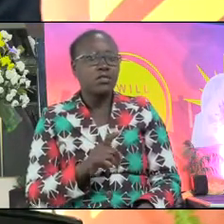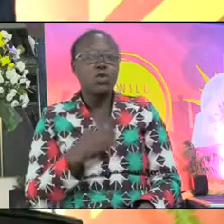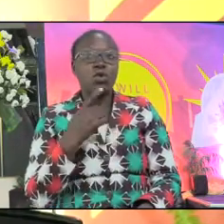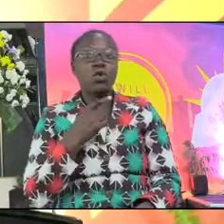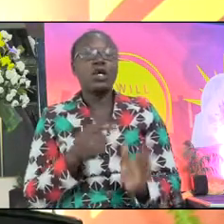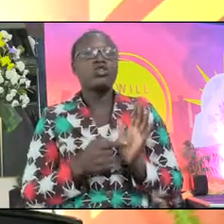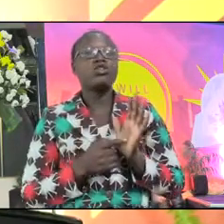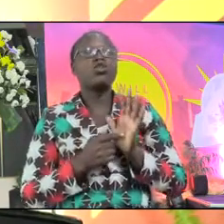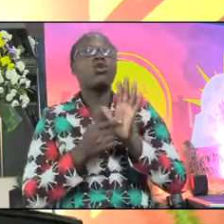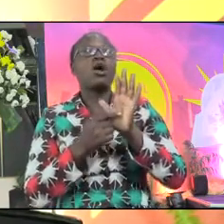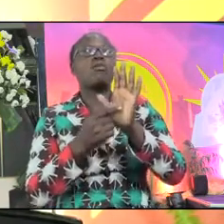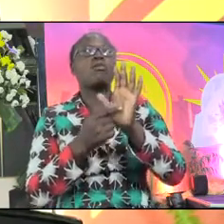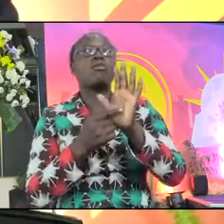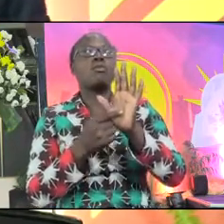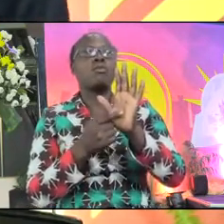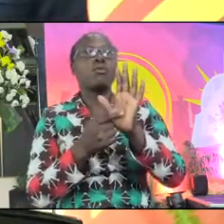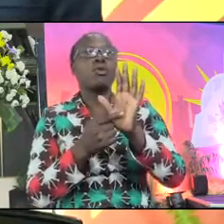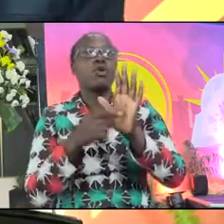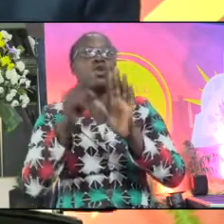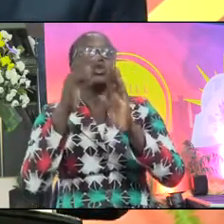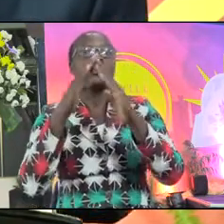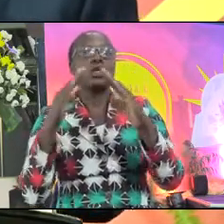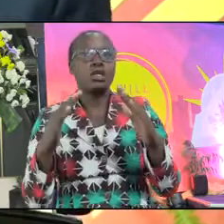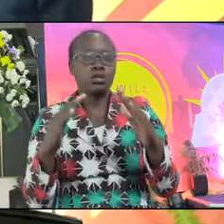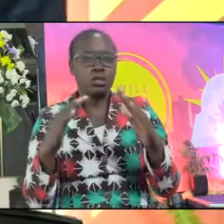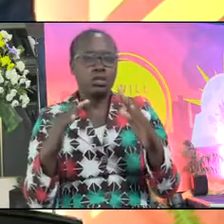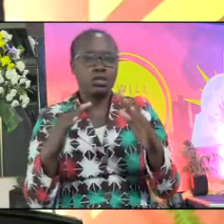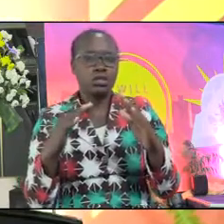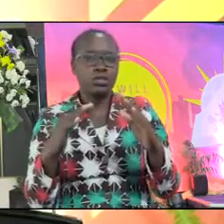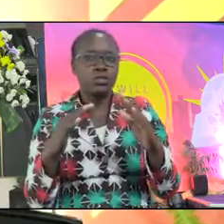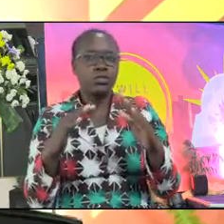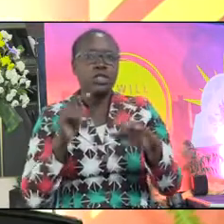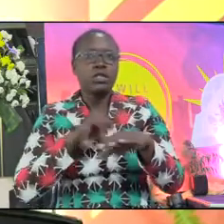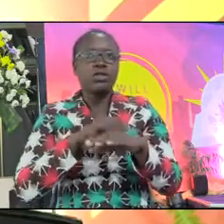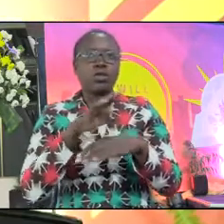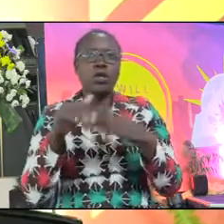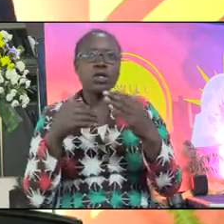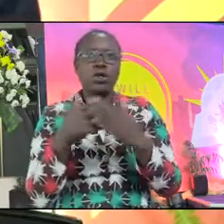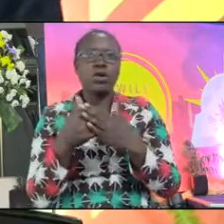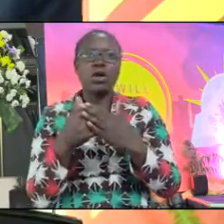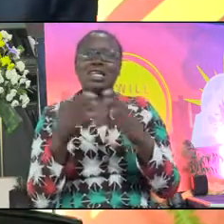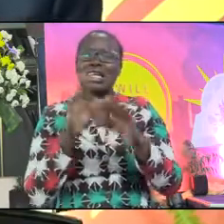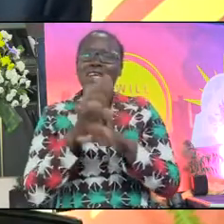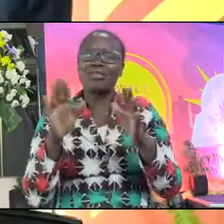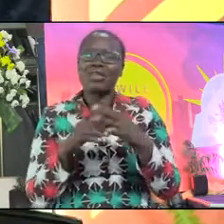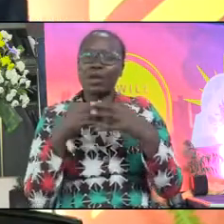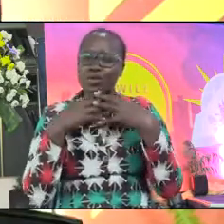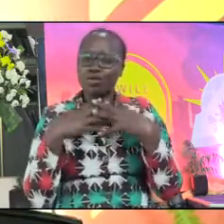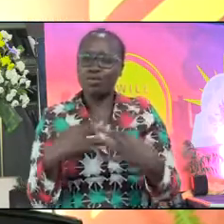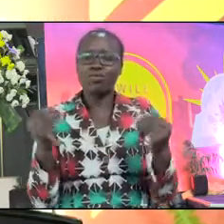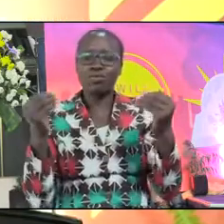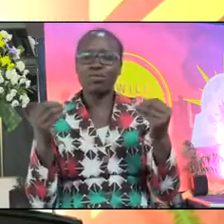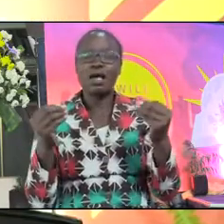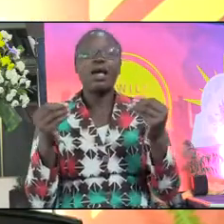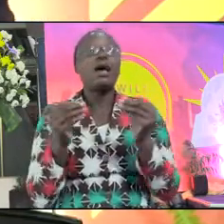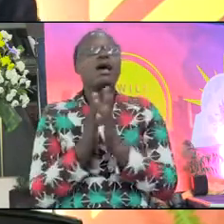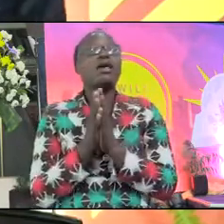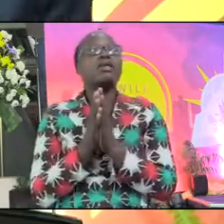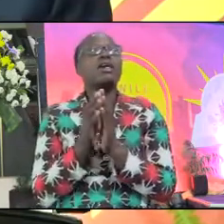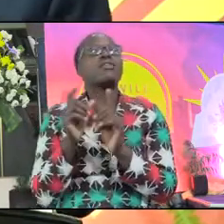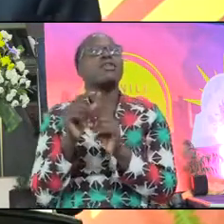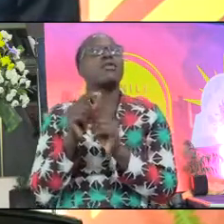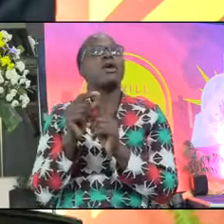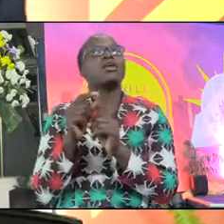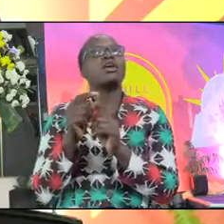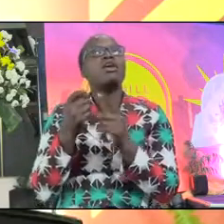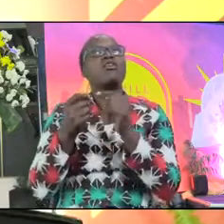who can show up to your house when all hell has broken loose with a word from the